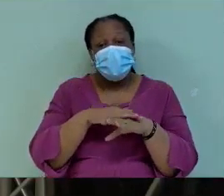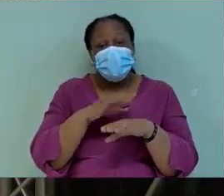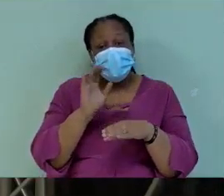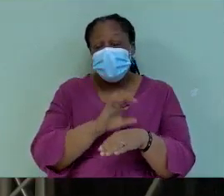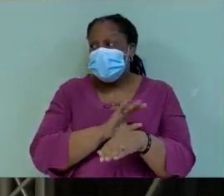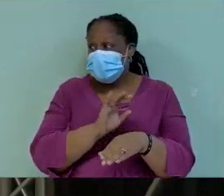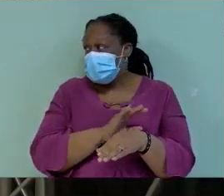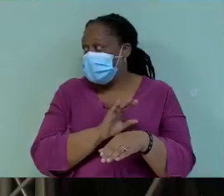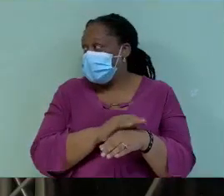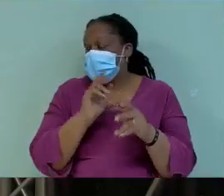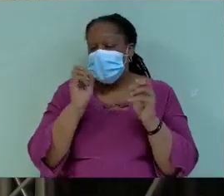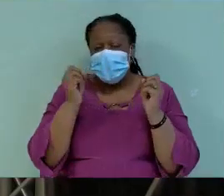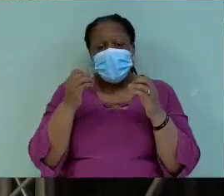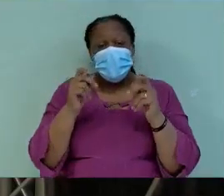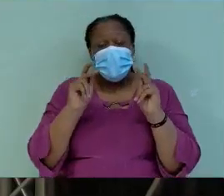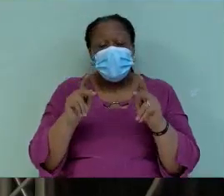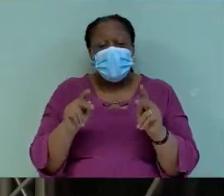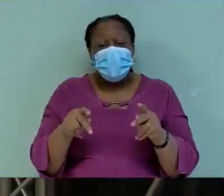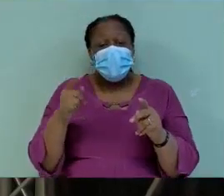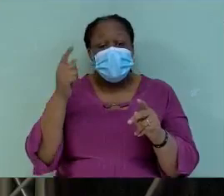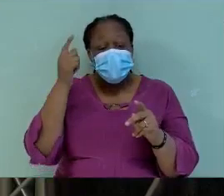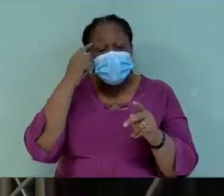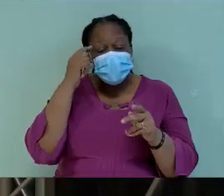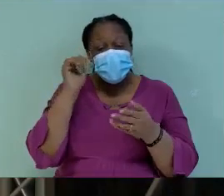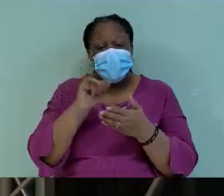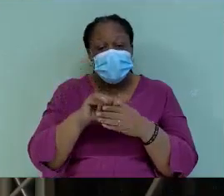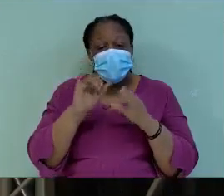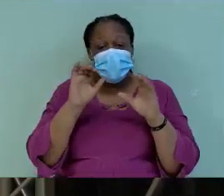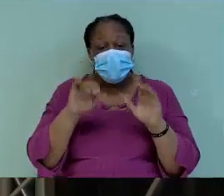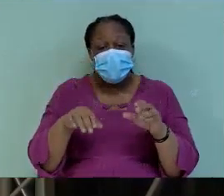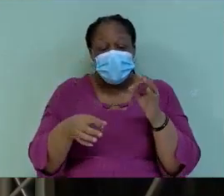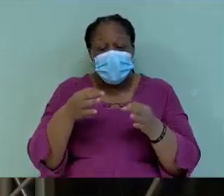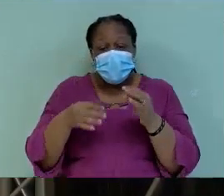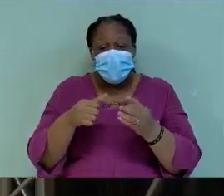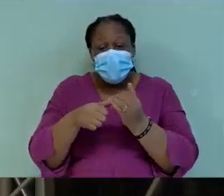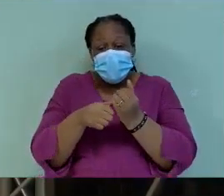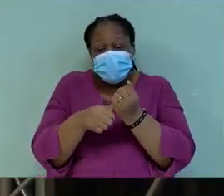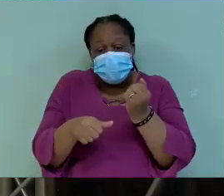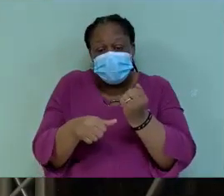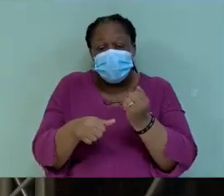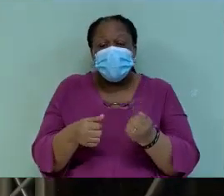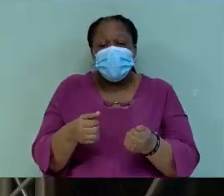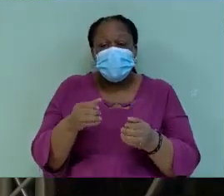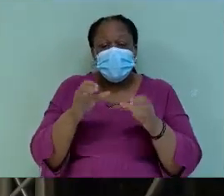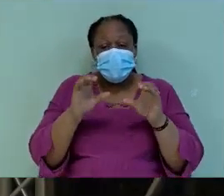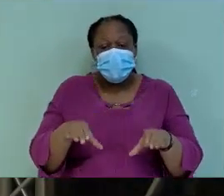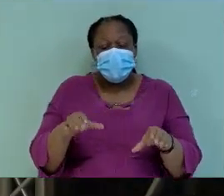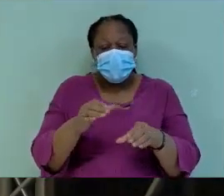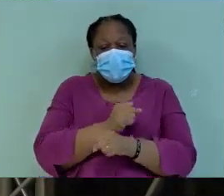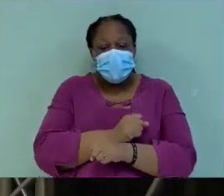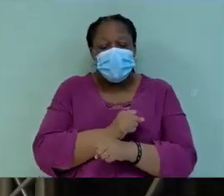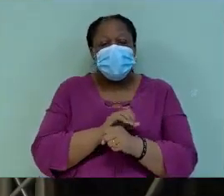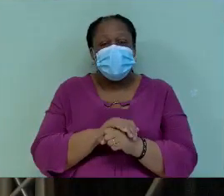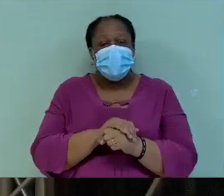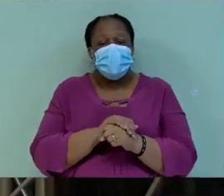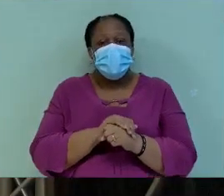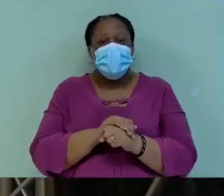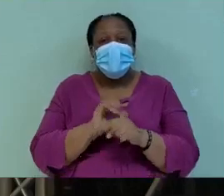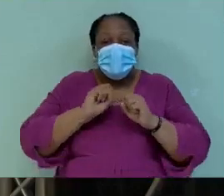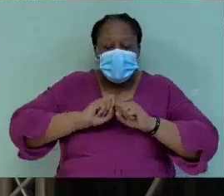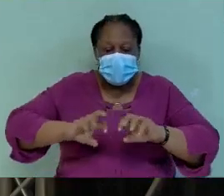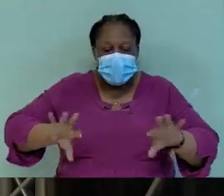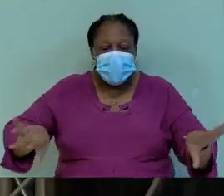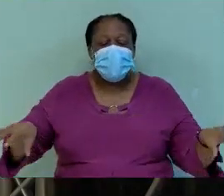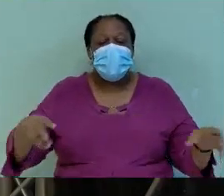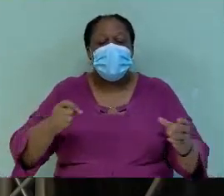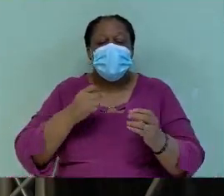other media, and it's misinforming persons. Let me start off by saying what we know about the spread of coronavirus. We know that it's spread through